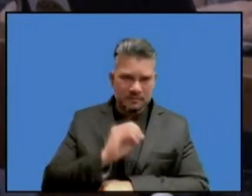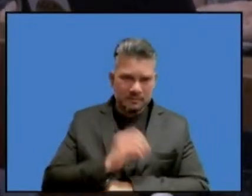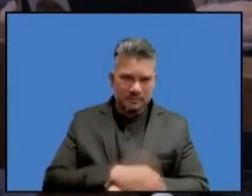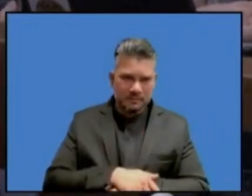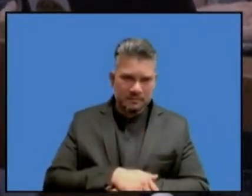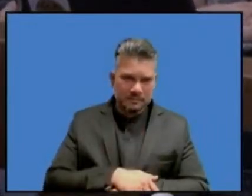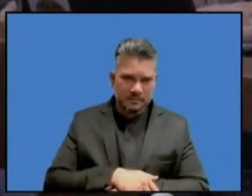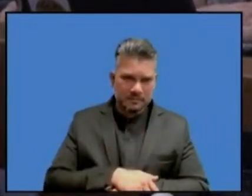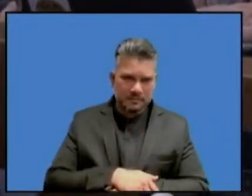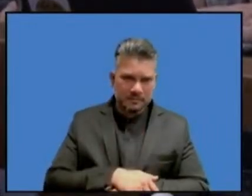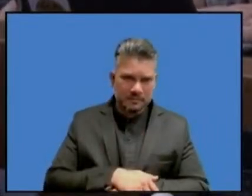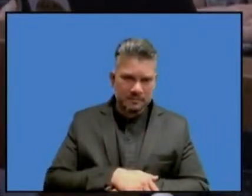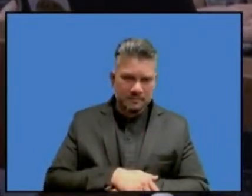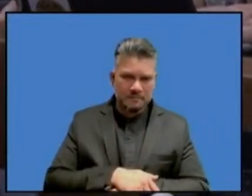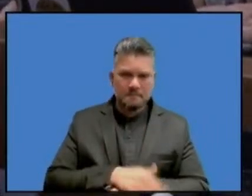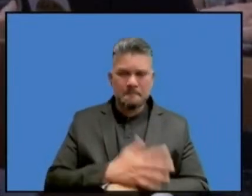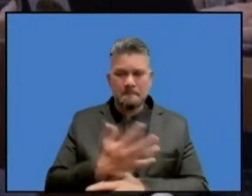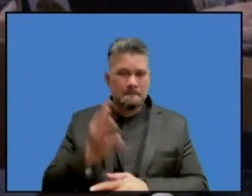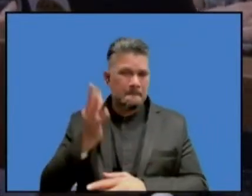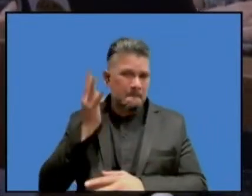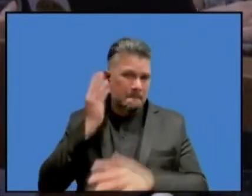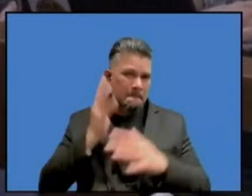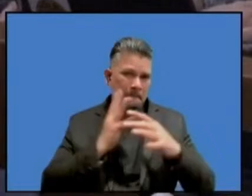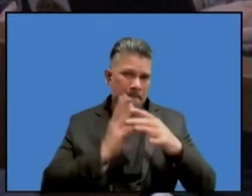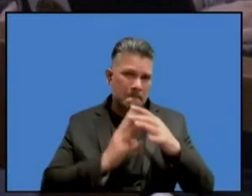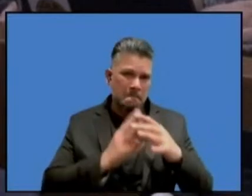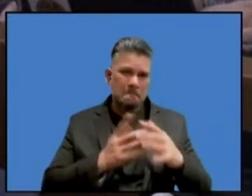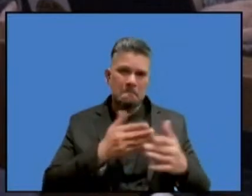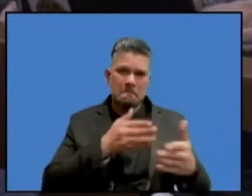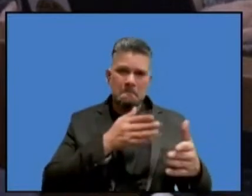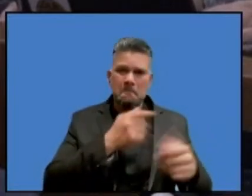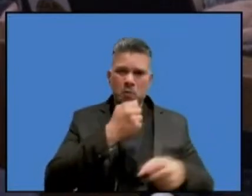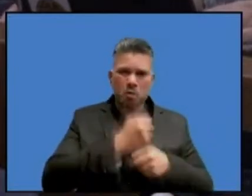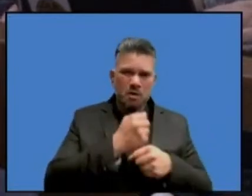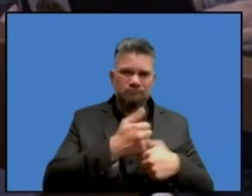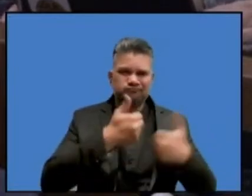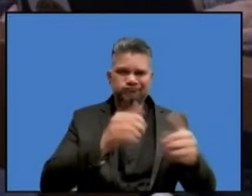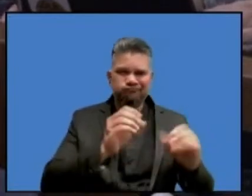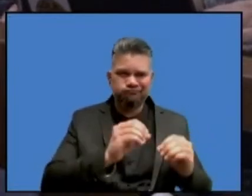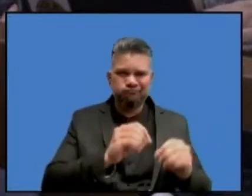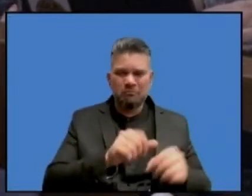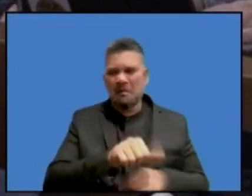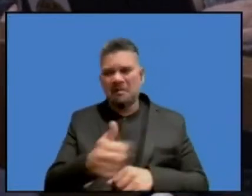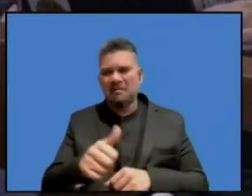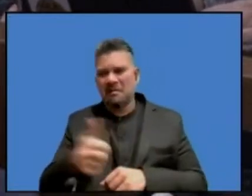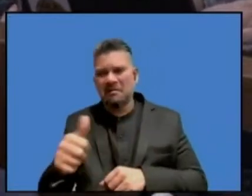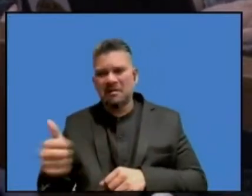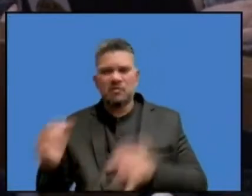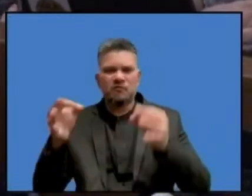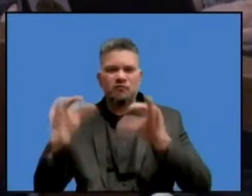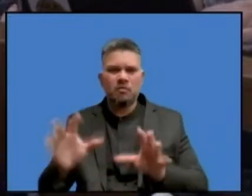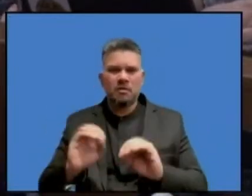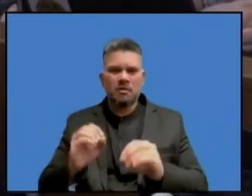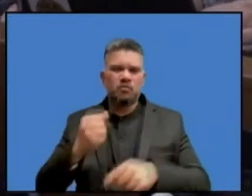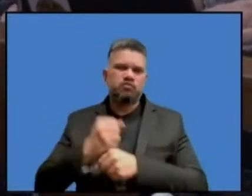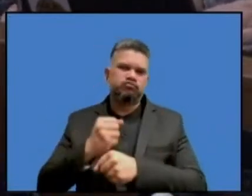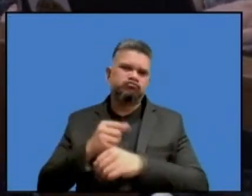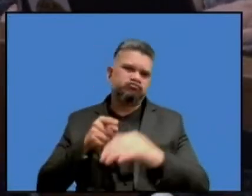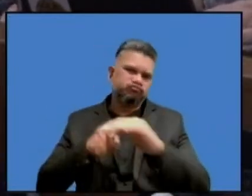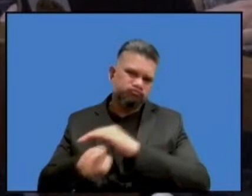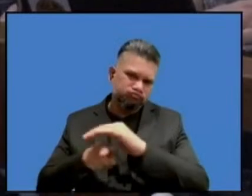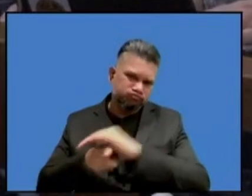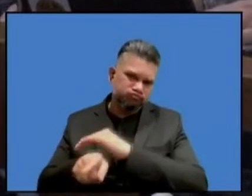one of the driving factors for unskilled women migrant workers to seek employment opportunity abroad in informal sector jobs and makes them